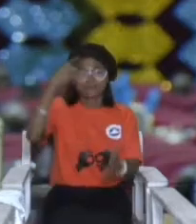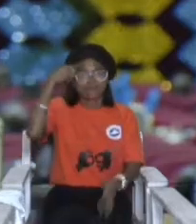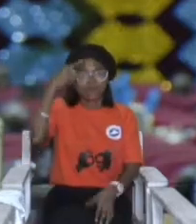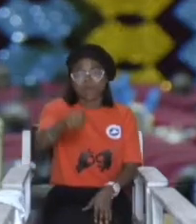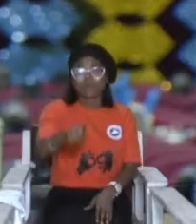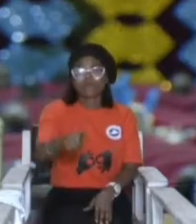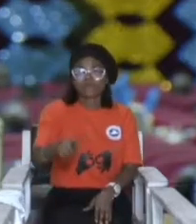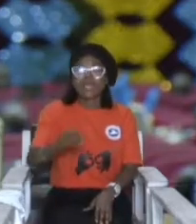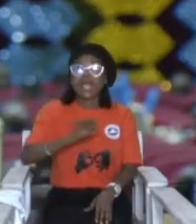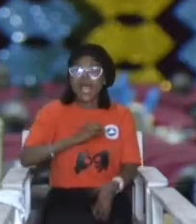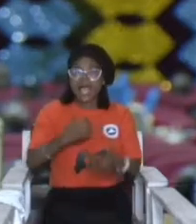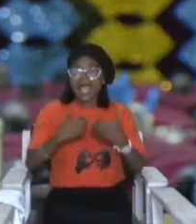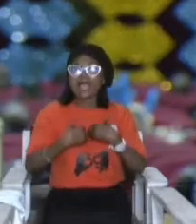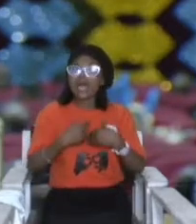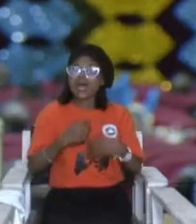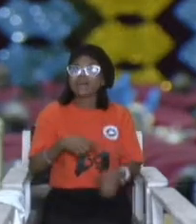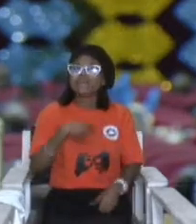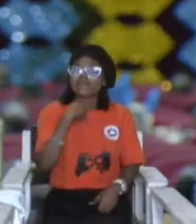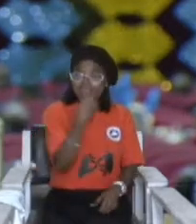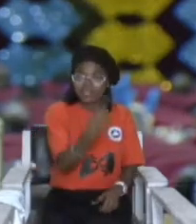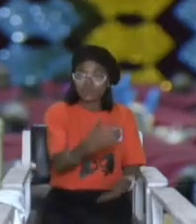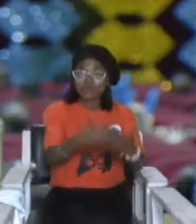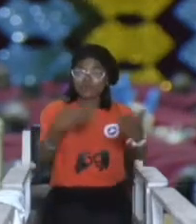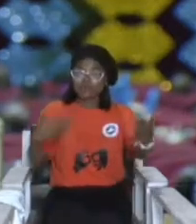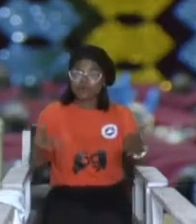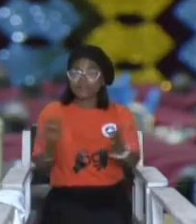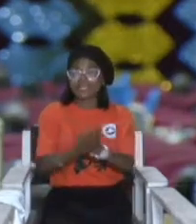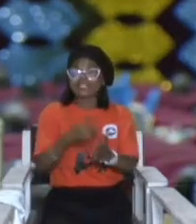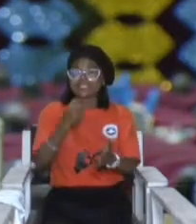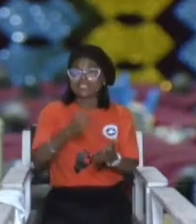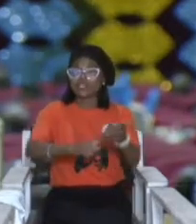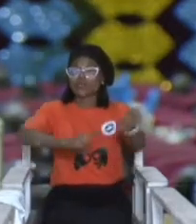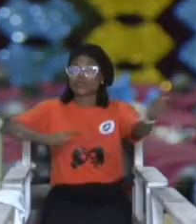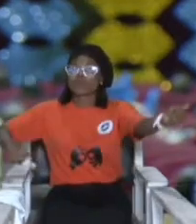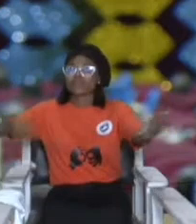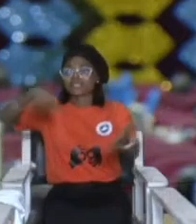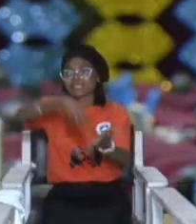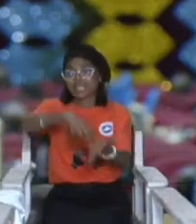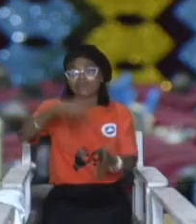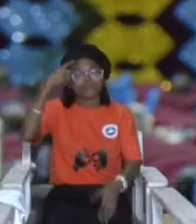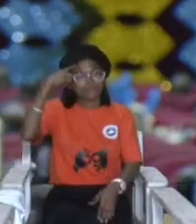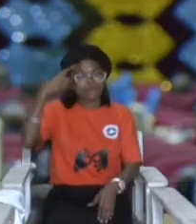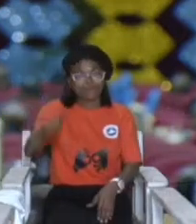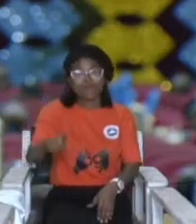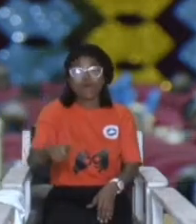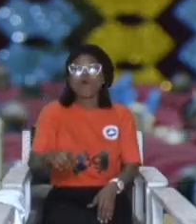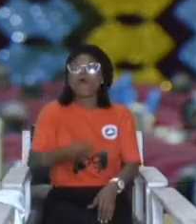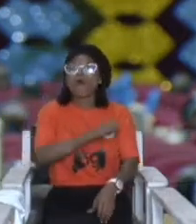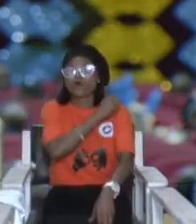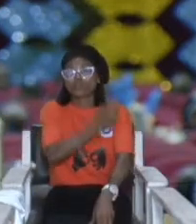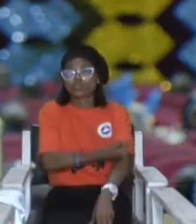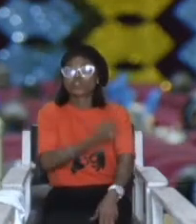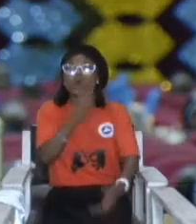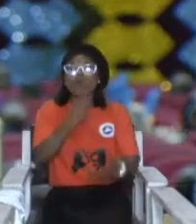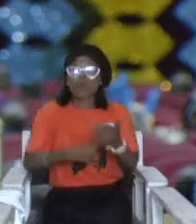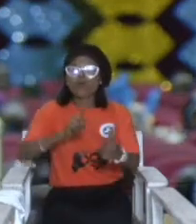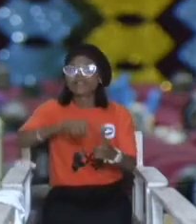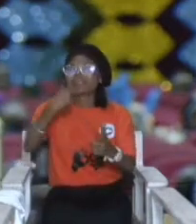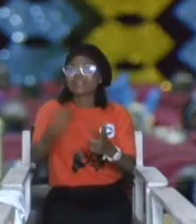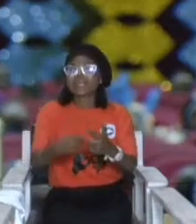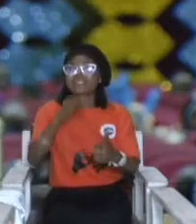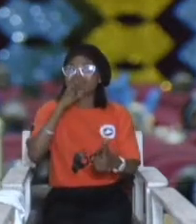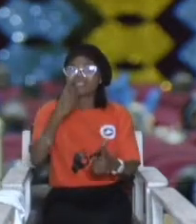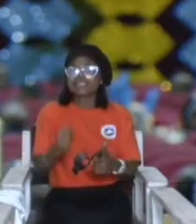I already said the rod typifies authority. What then is the fire? In